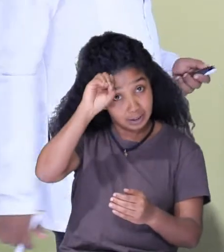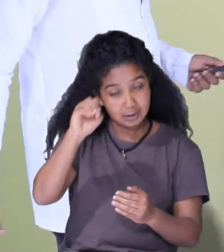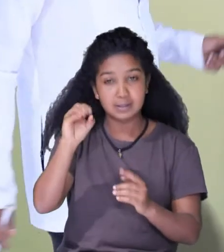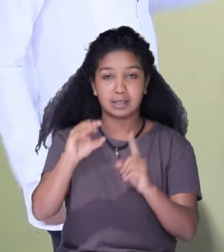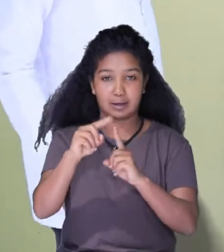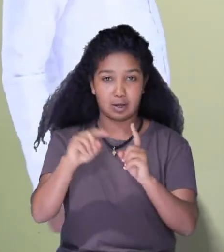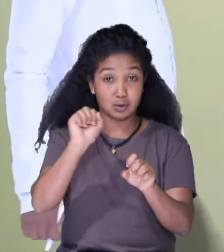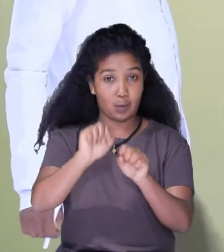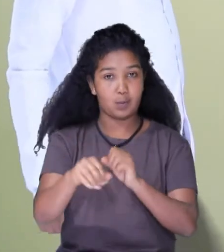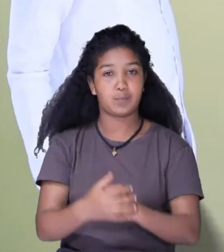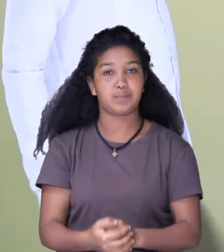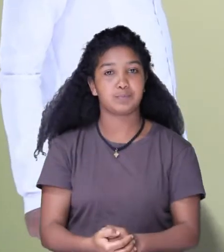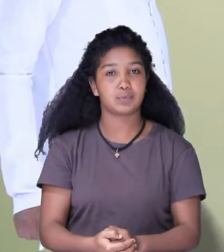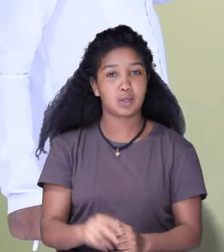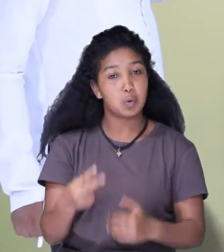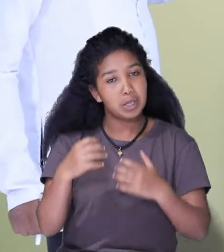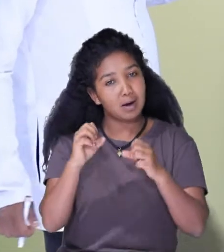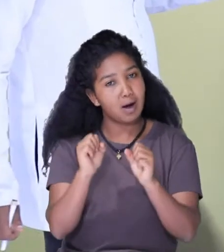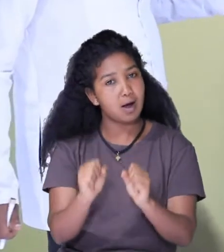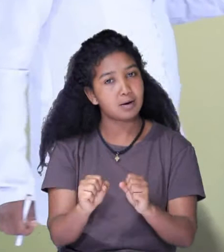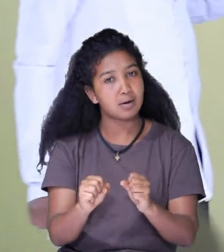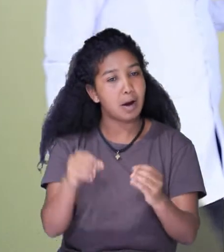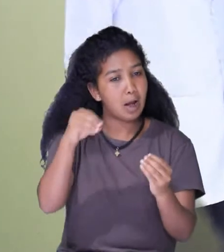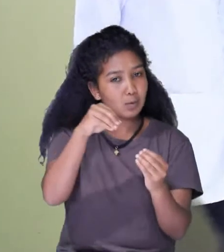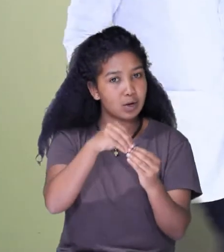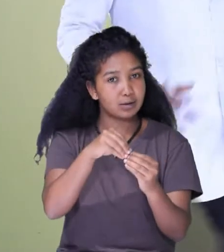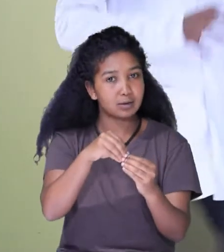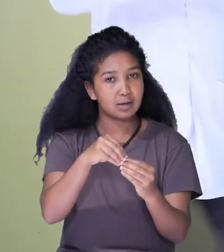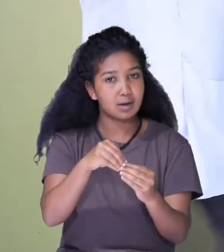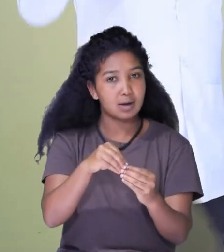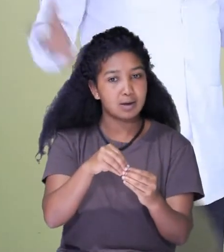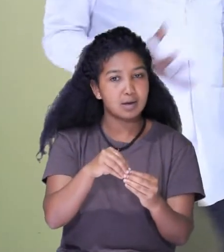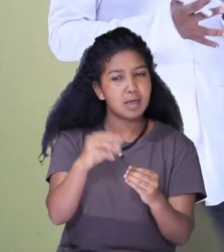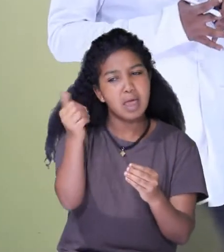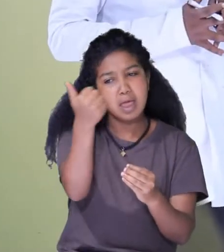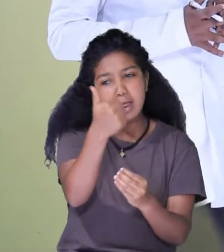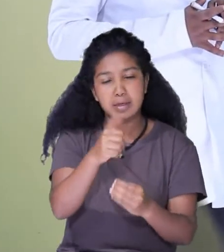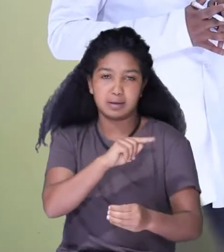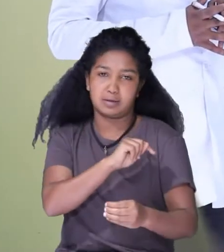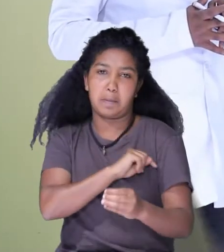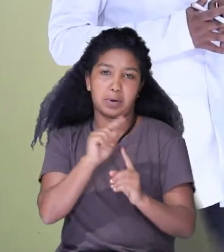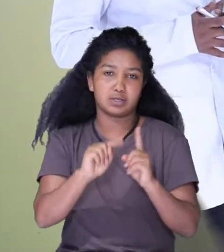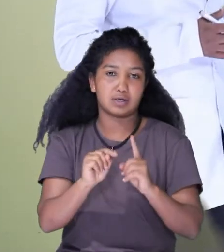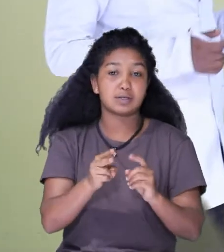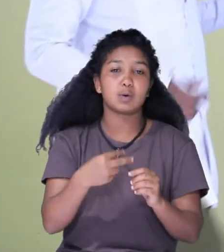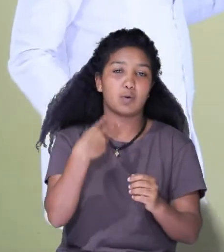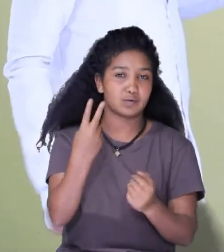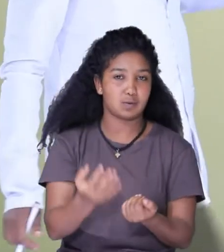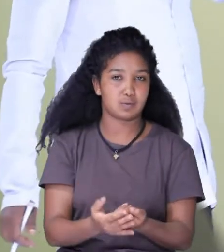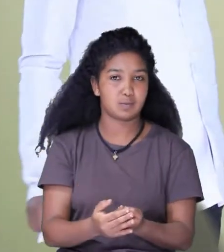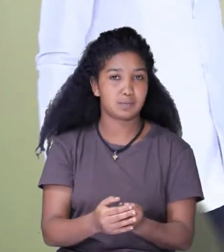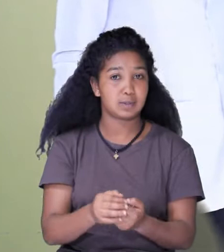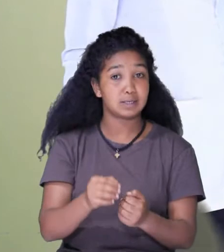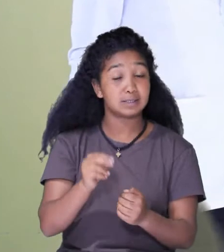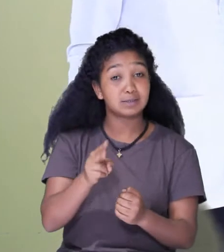So we can calculate at any temperature the speed of sound. The